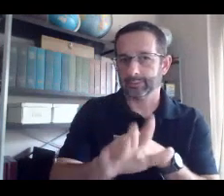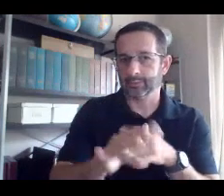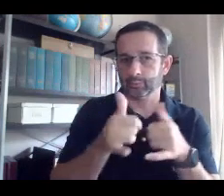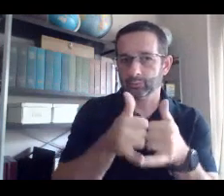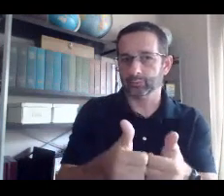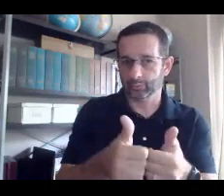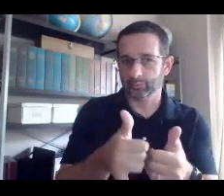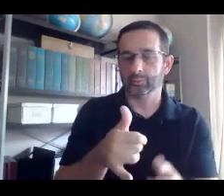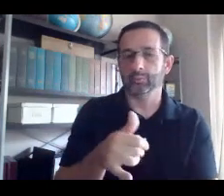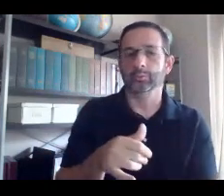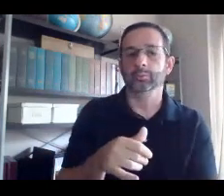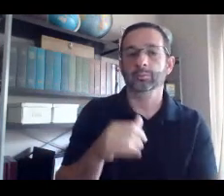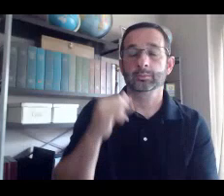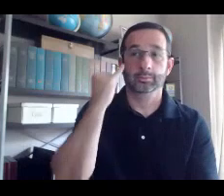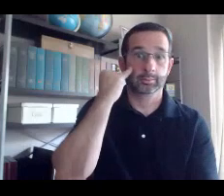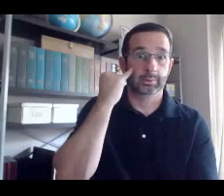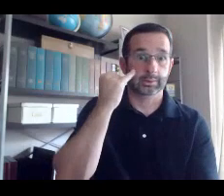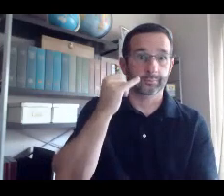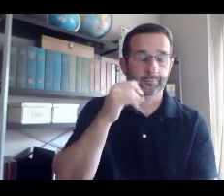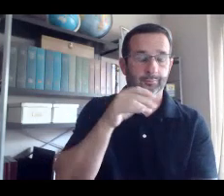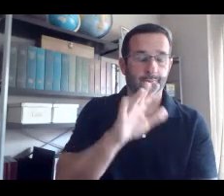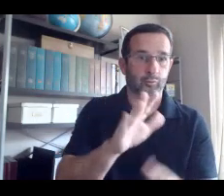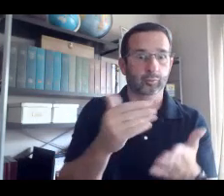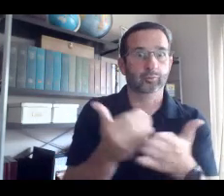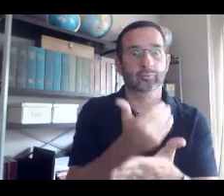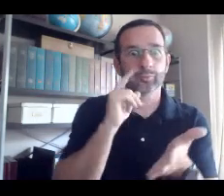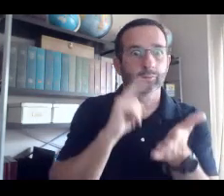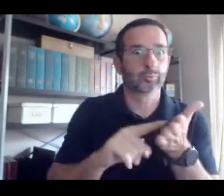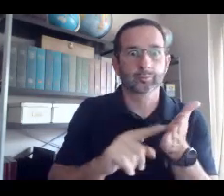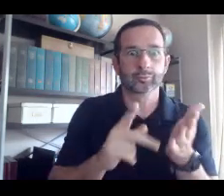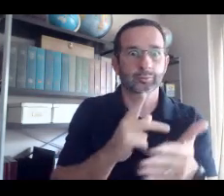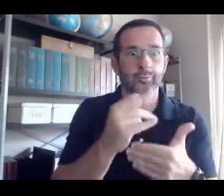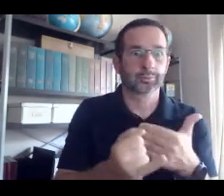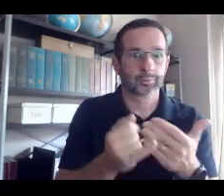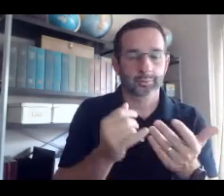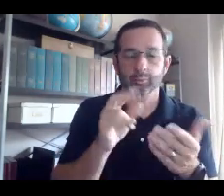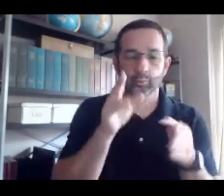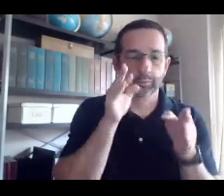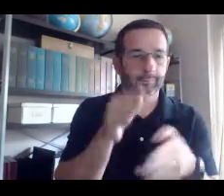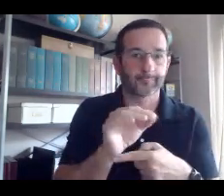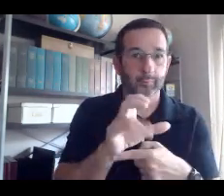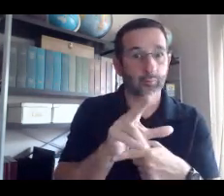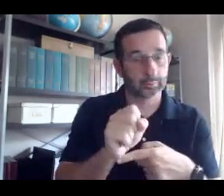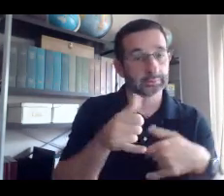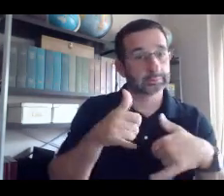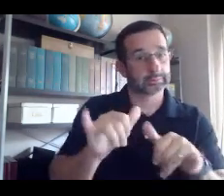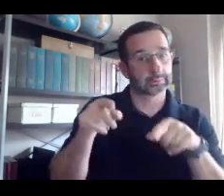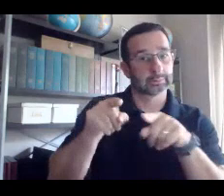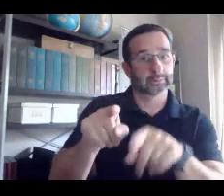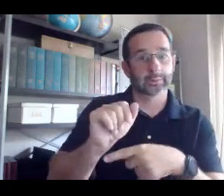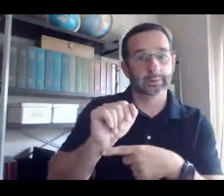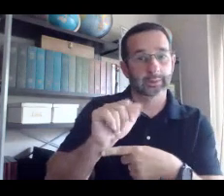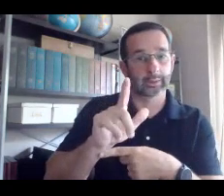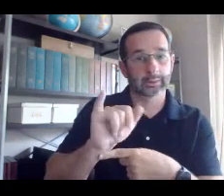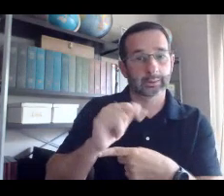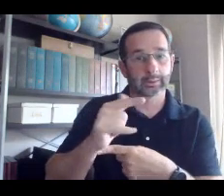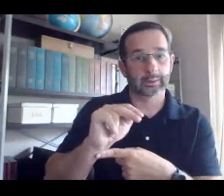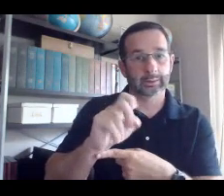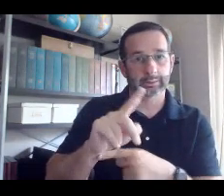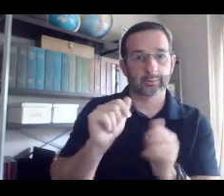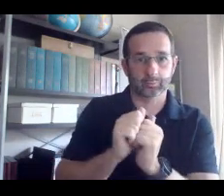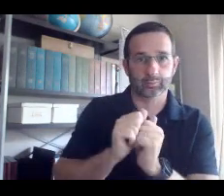the NIH IC that funded your award if there are any changes made to your research. So if your new research project or research